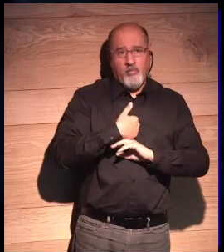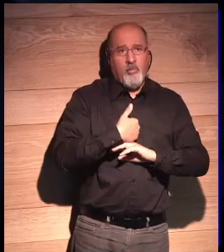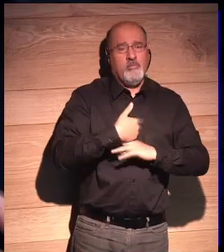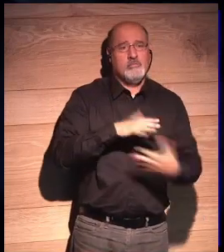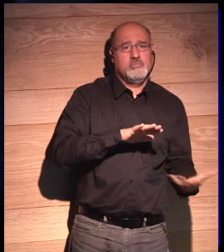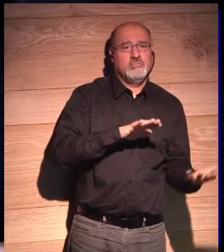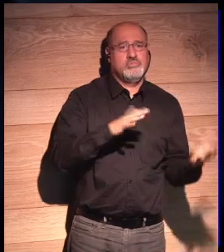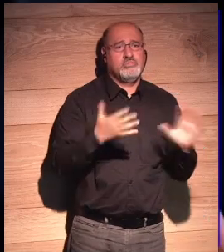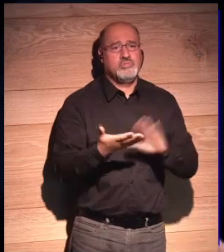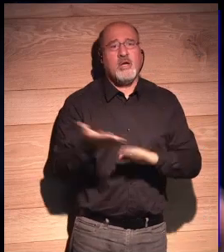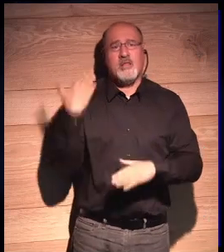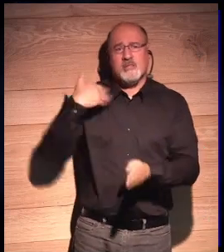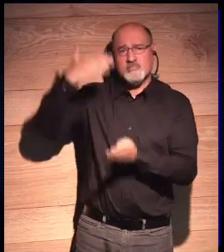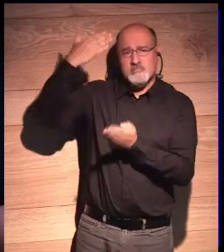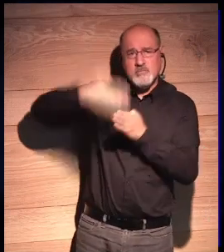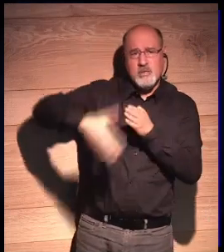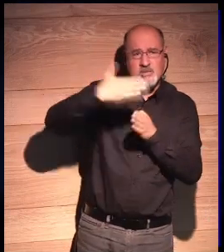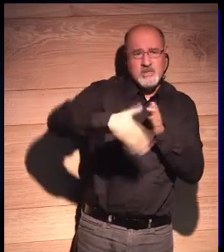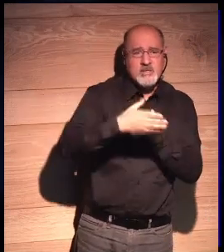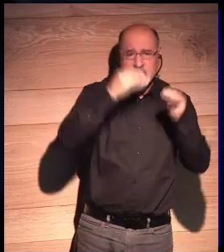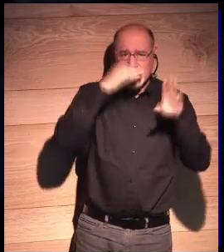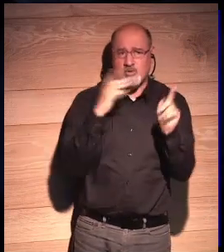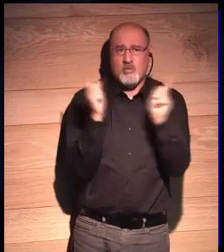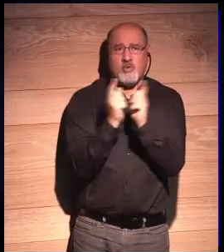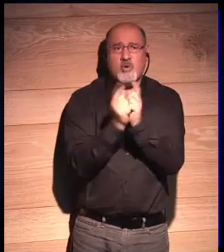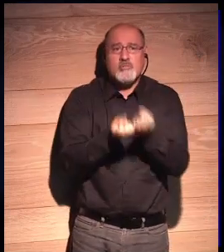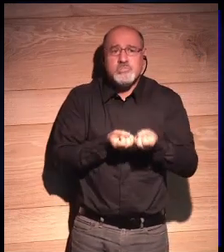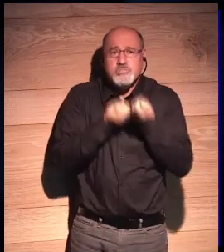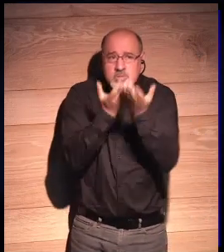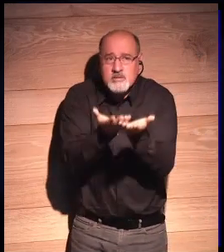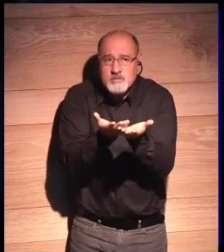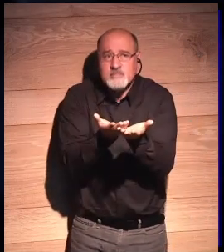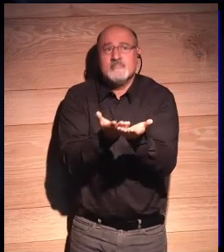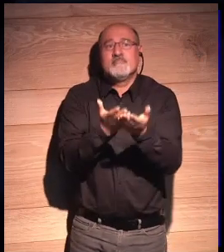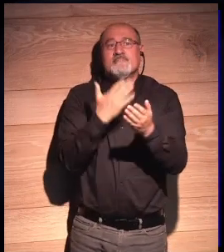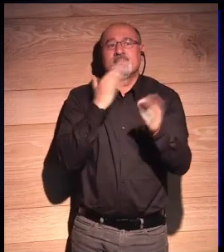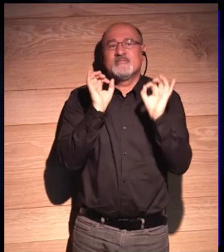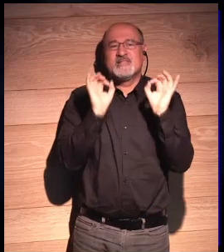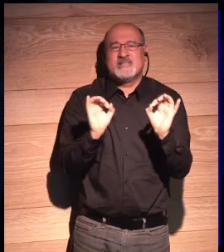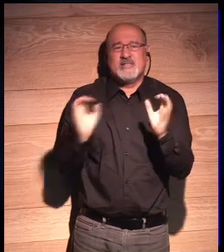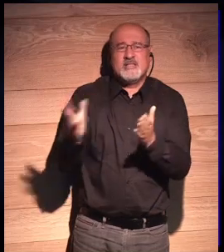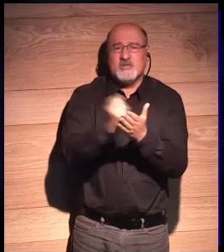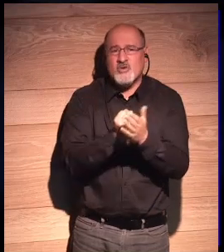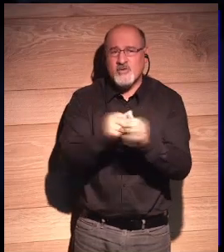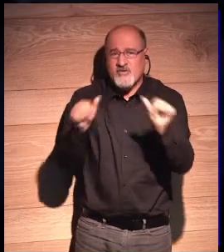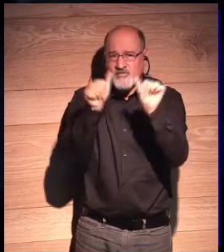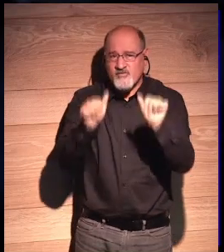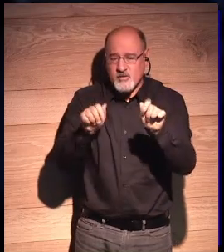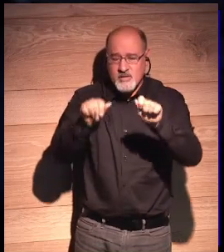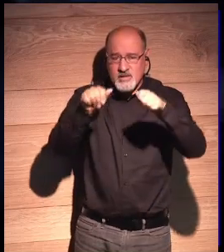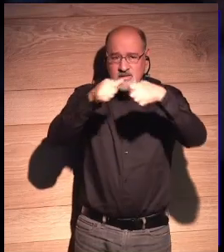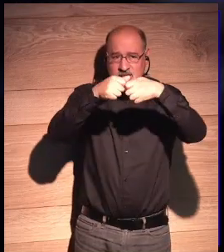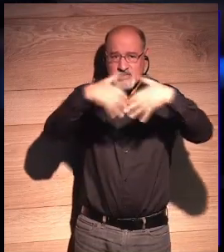doing short stories, you know, kind of keeping everything in a very short time frame. I always thought,